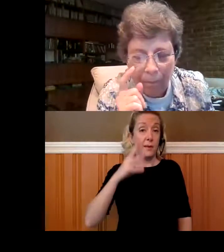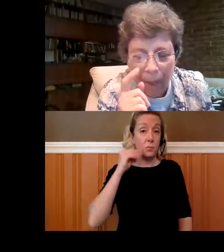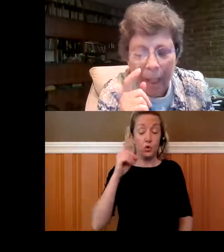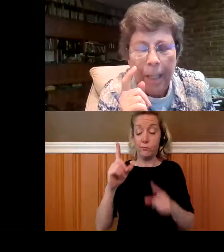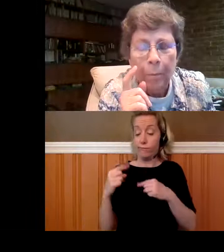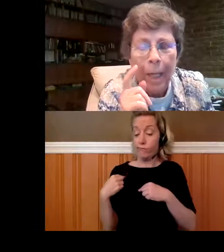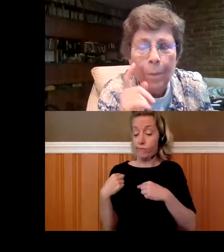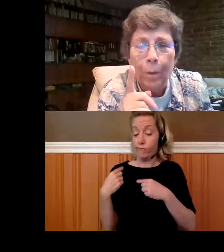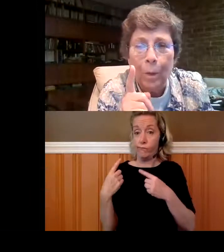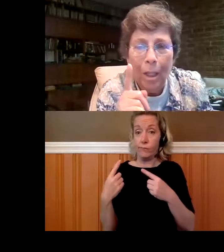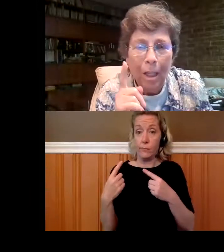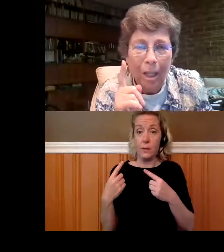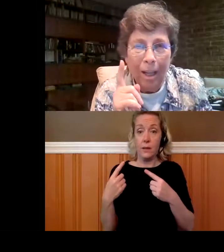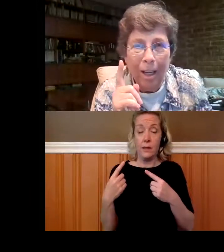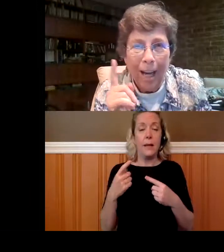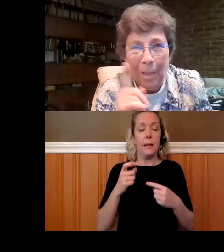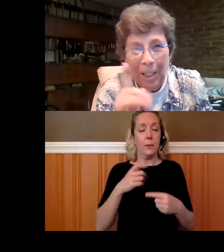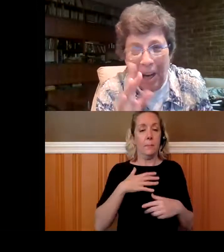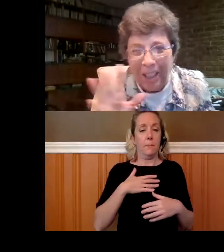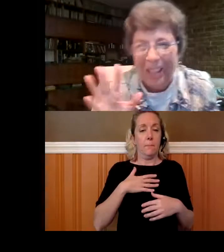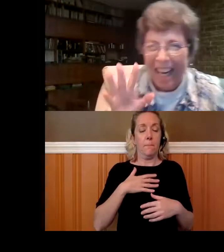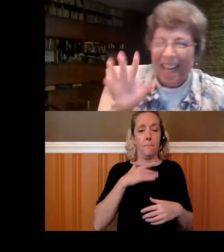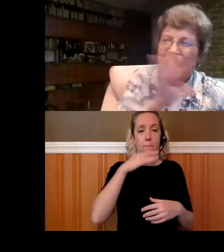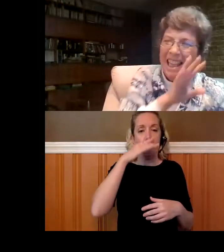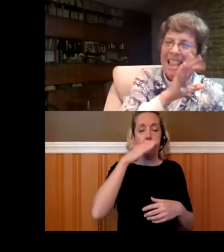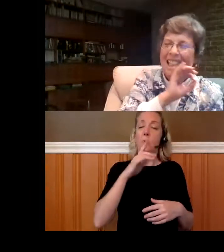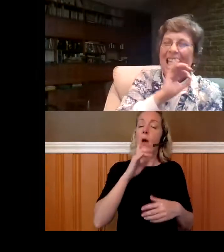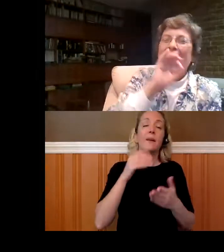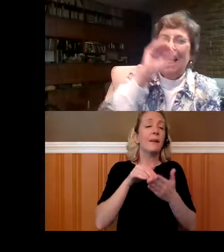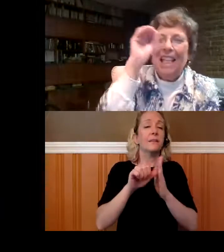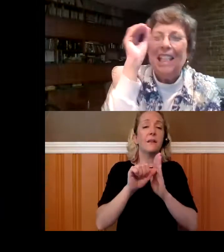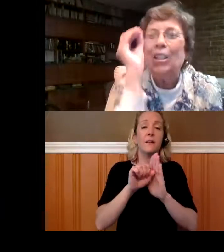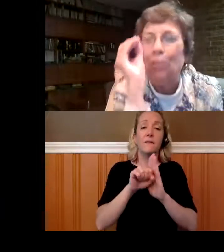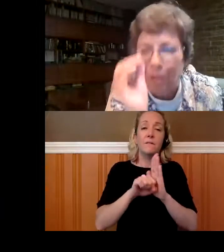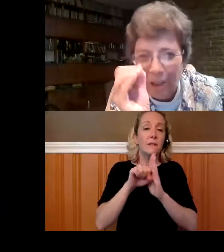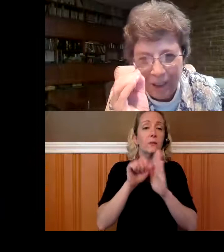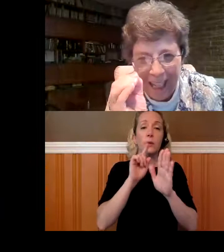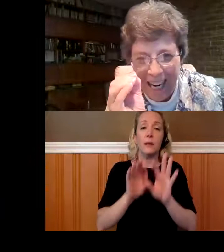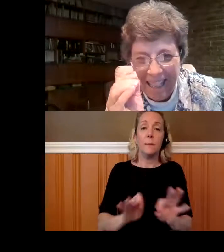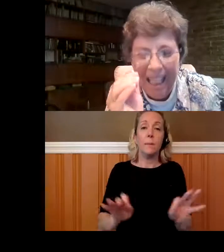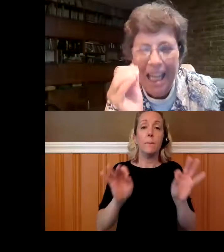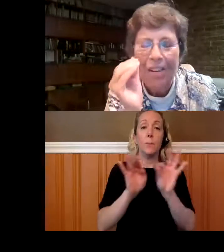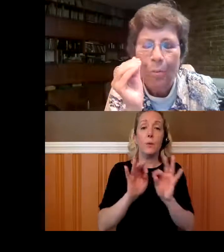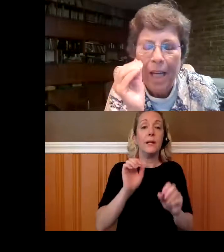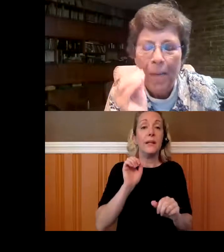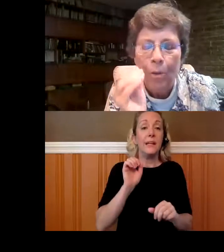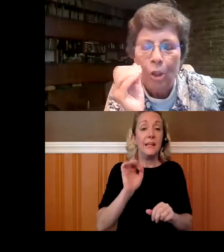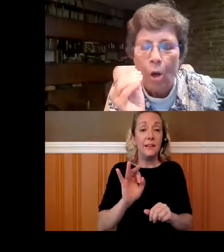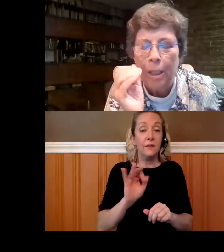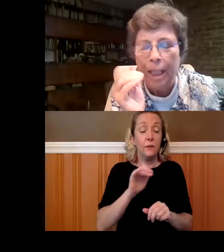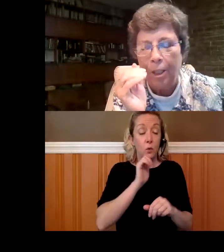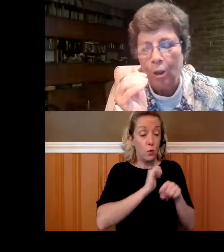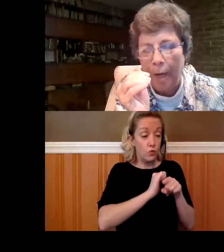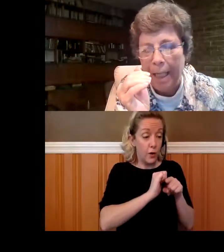I'm going to start crying. This is crucial, guys. If people don't get the training to realize how